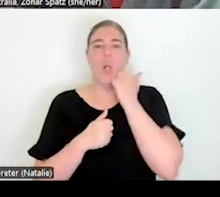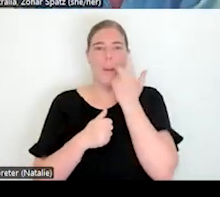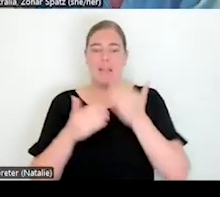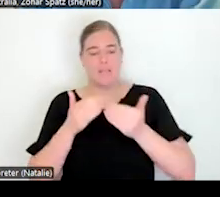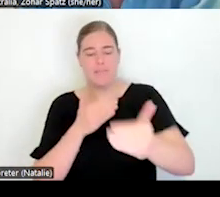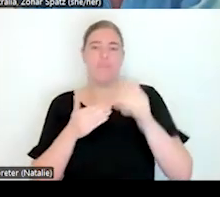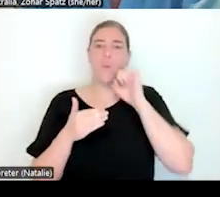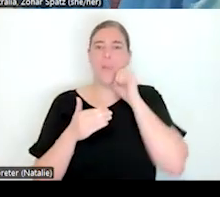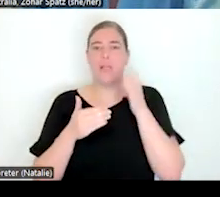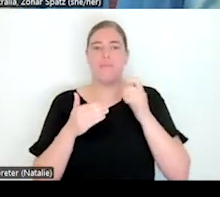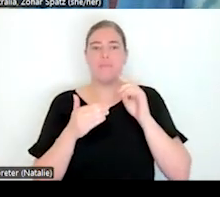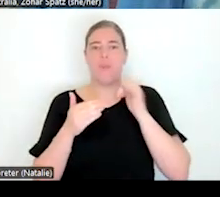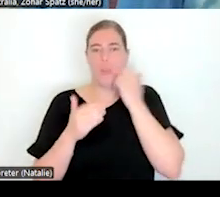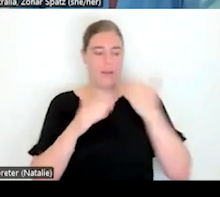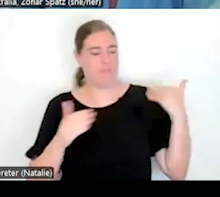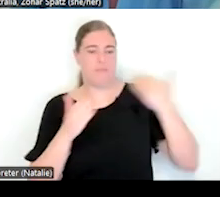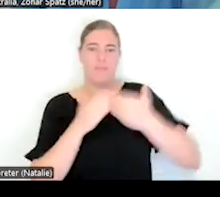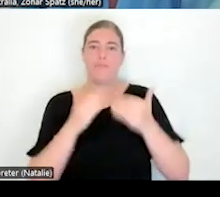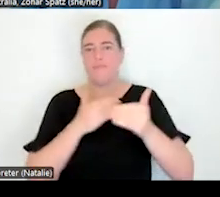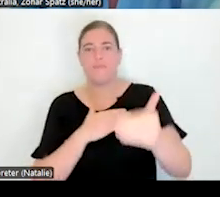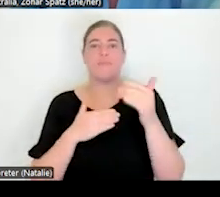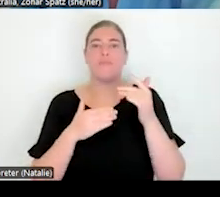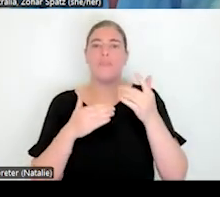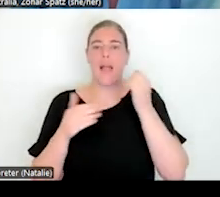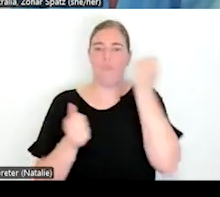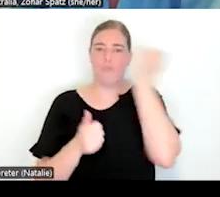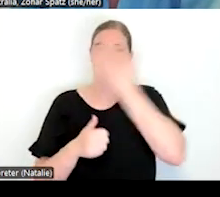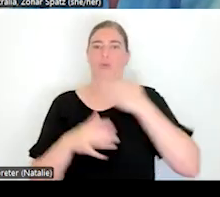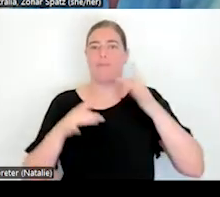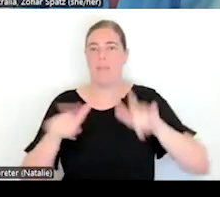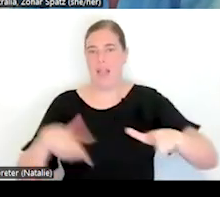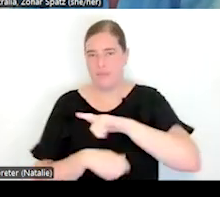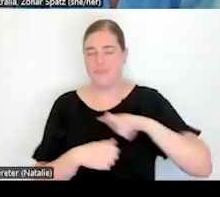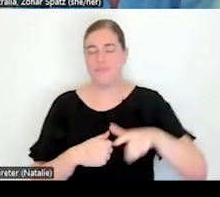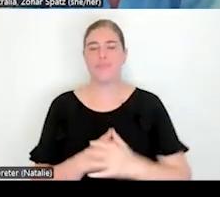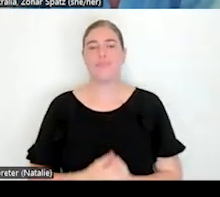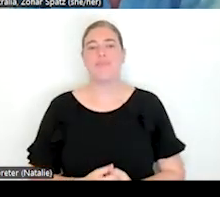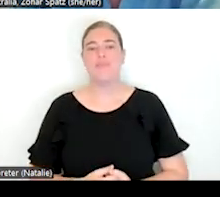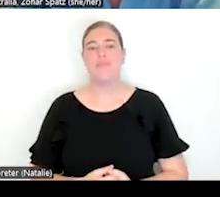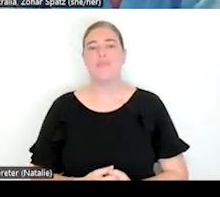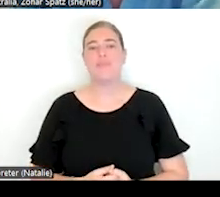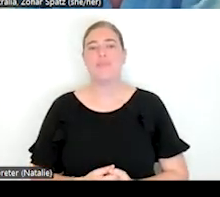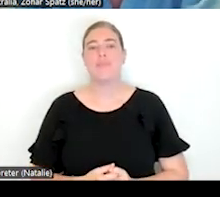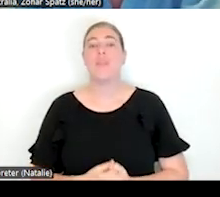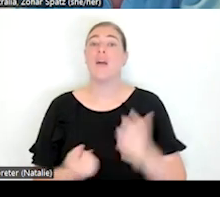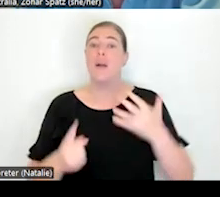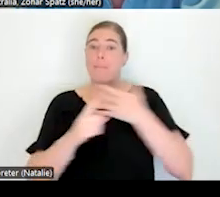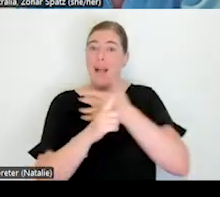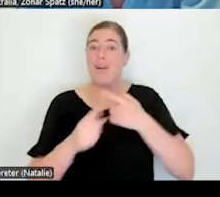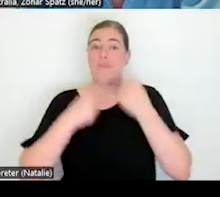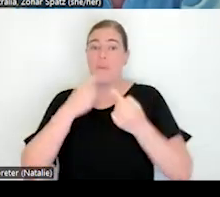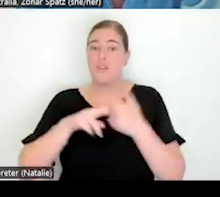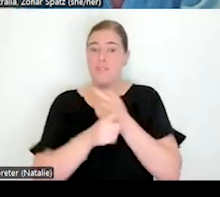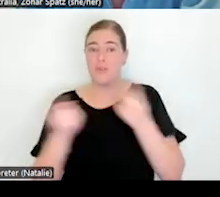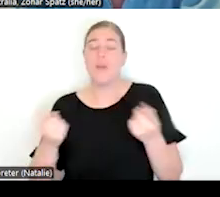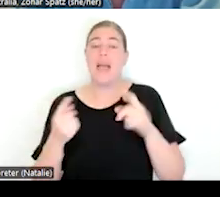land. Some background information for you all. Thank you so much for joining us. This will be the first of